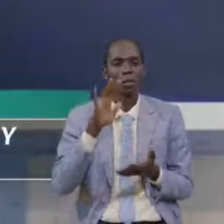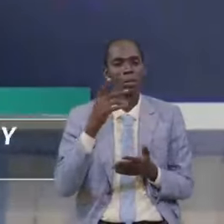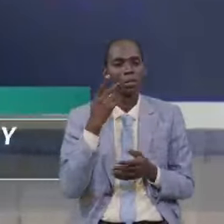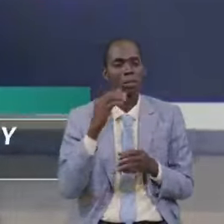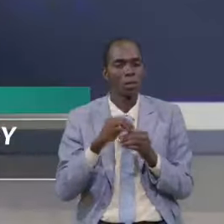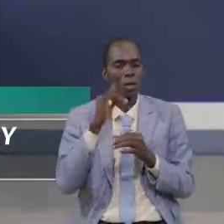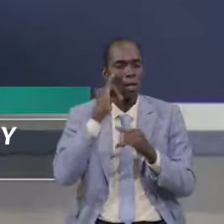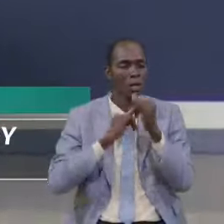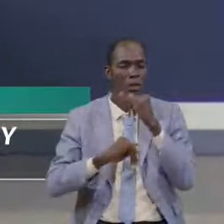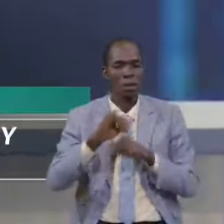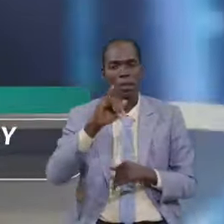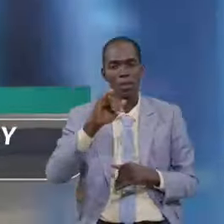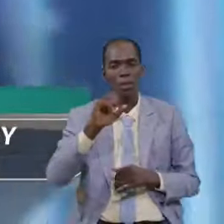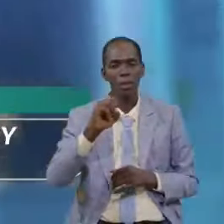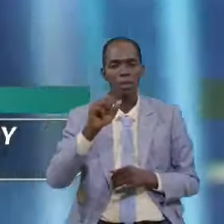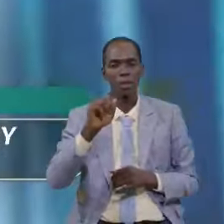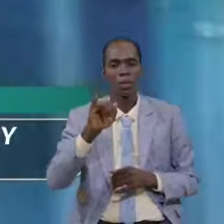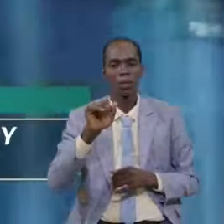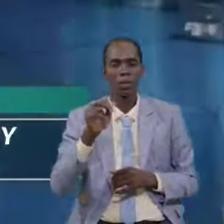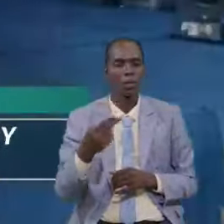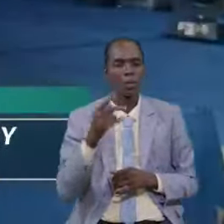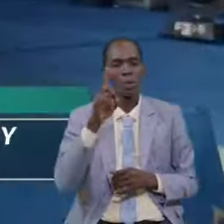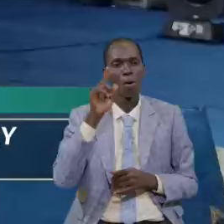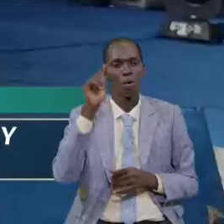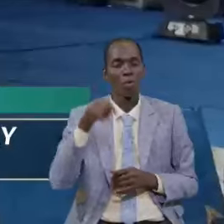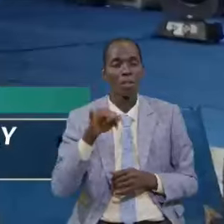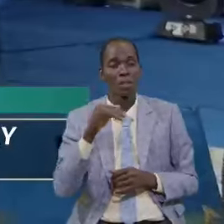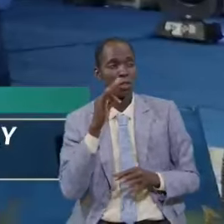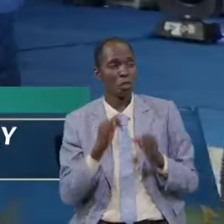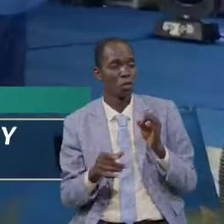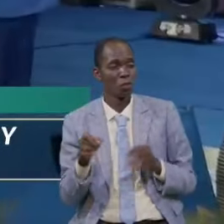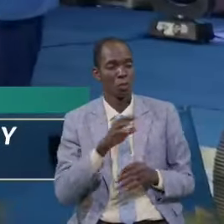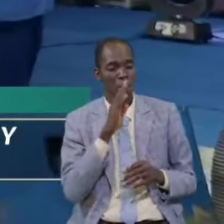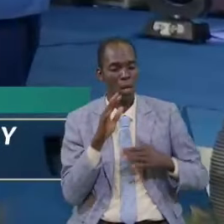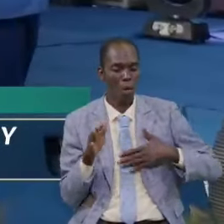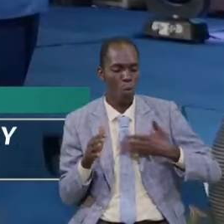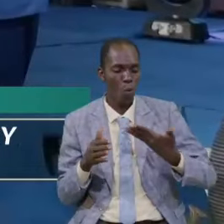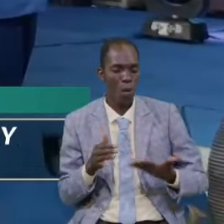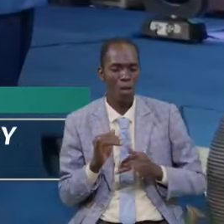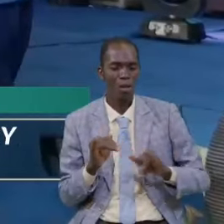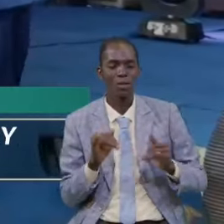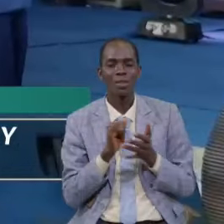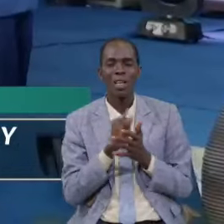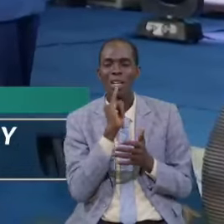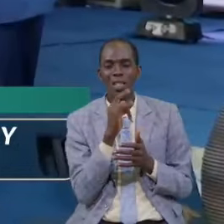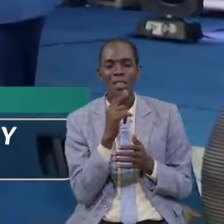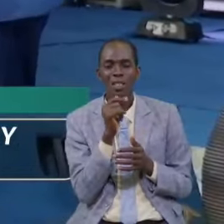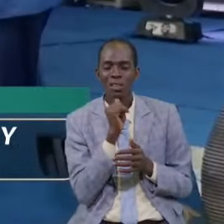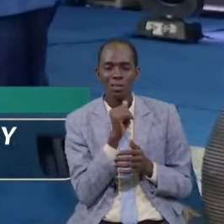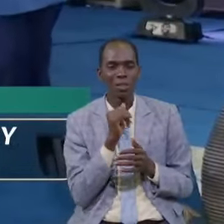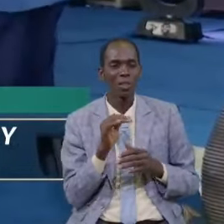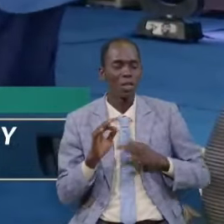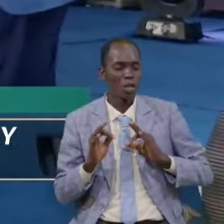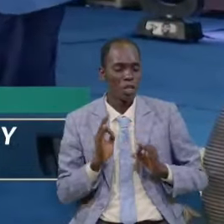If ye be willing, that's the secret. If ye be willing, all the garments